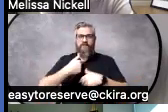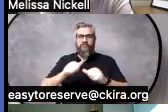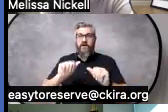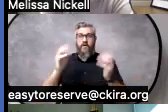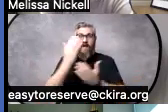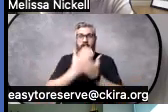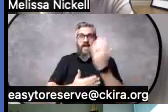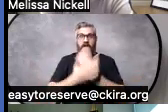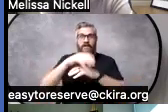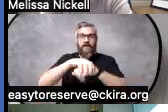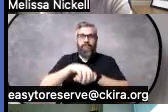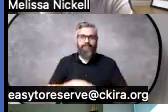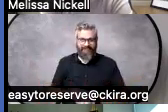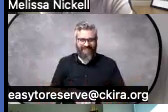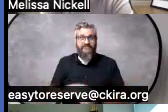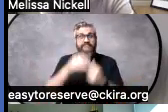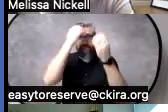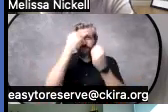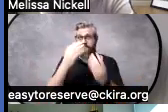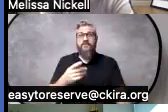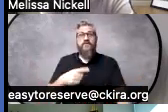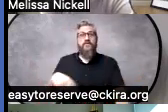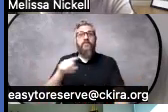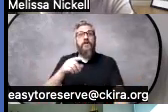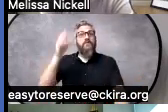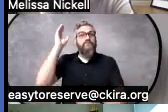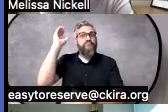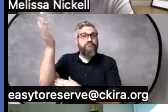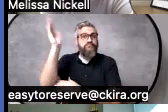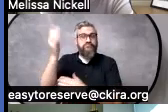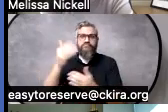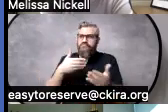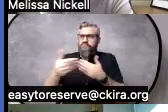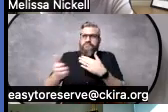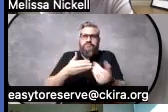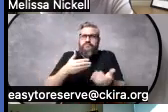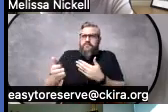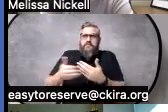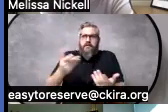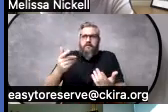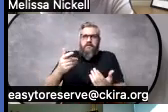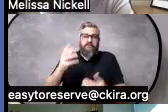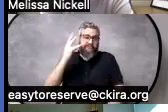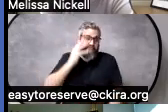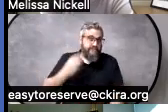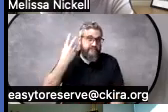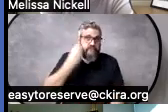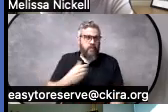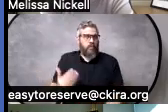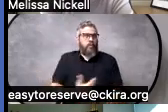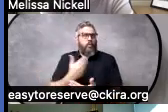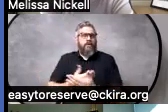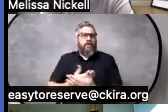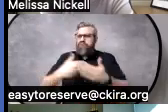But I just want to let you know that when you're giving your presentations, it doesn't matter what stage you're at, there are going to be a level of nerve. So if you do